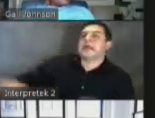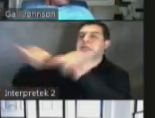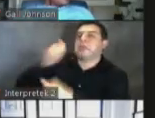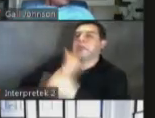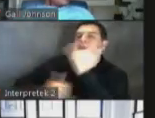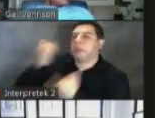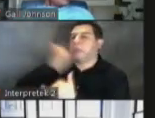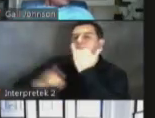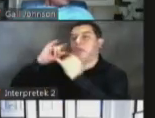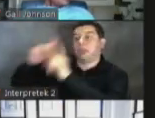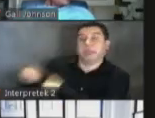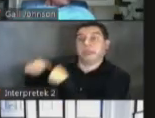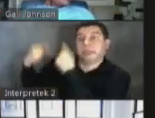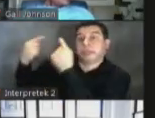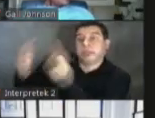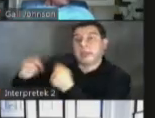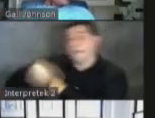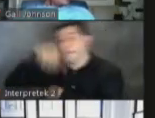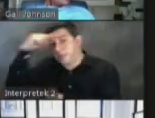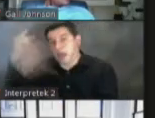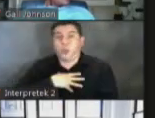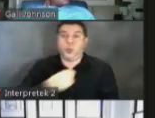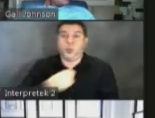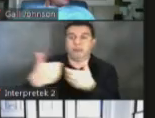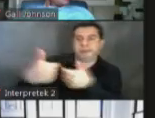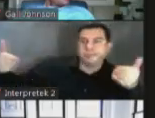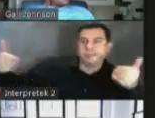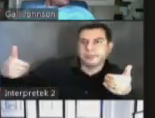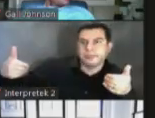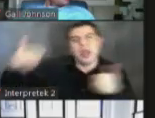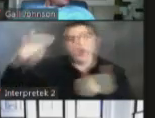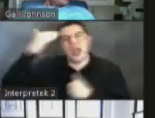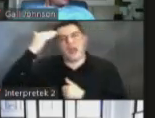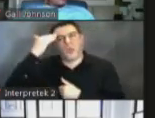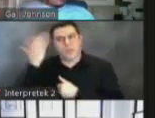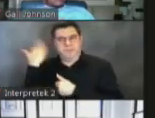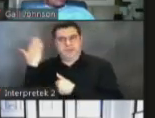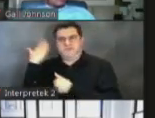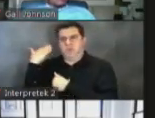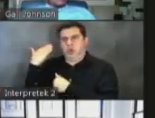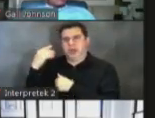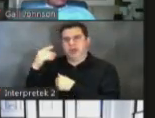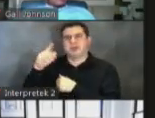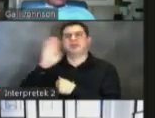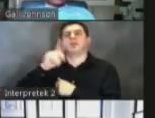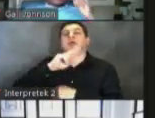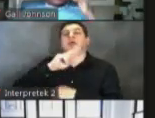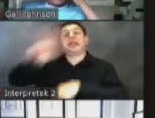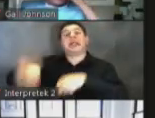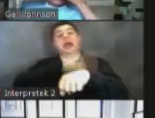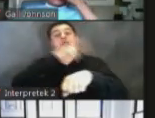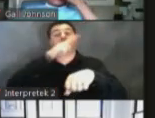city? I know a previous caller said we are naturally desegregating. I mean, as the